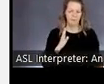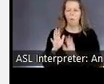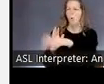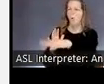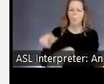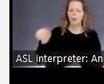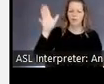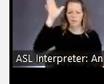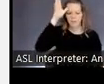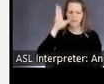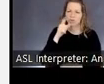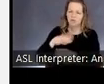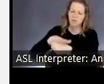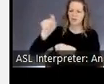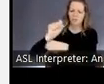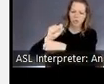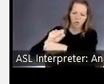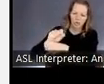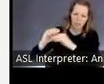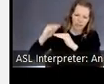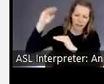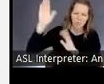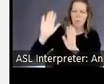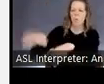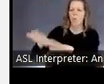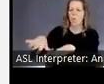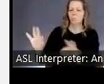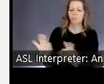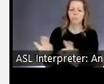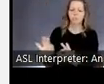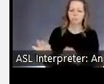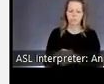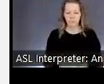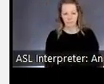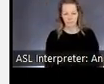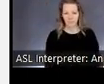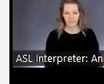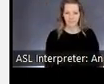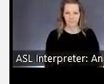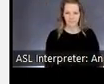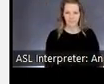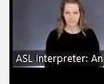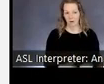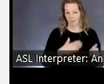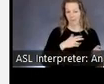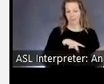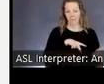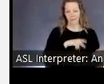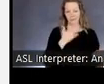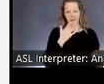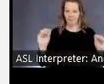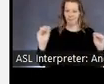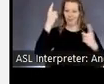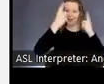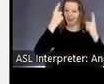they're overworked, they have too many children, they have too much on their plate. Or my very personal favorite, magical